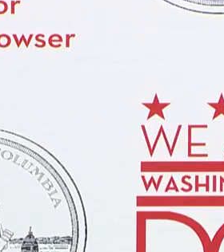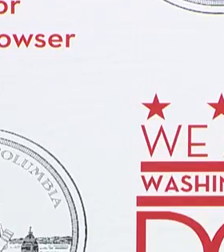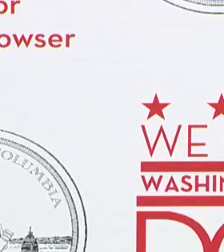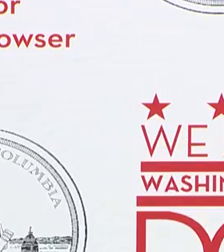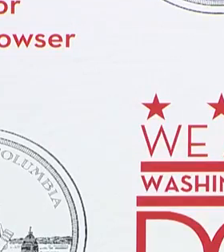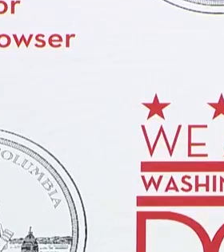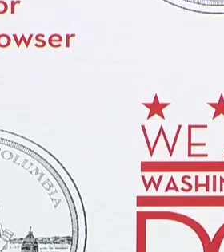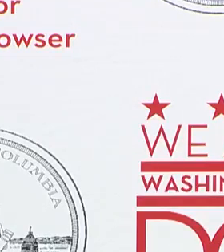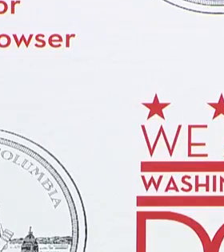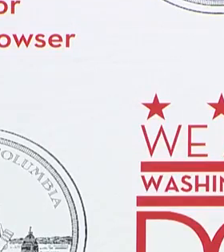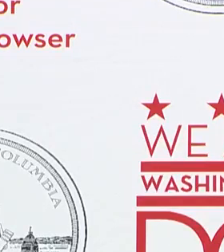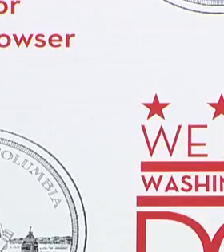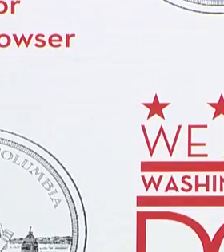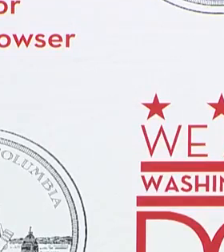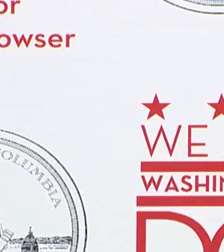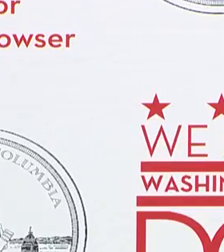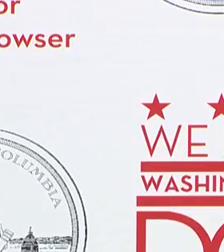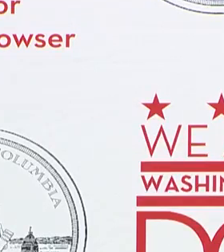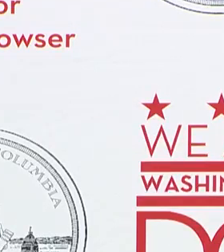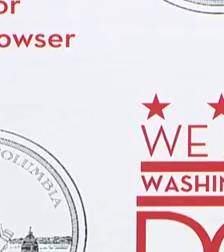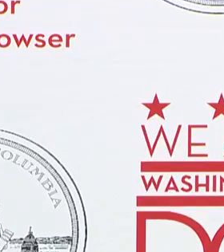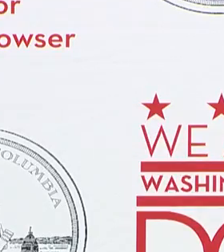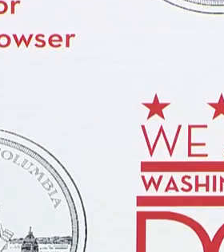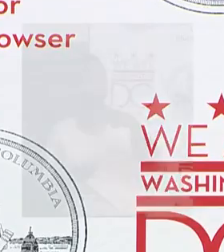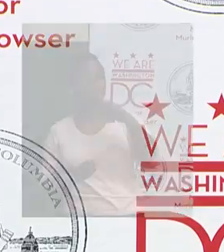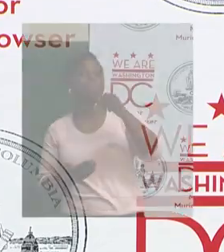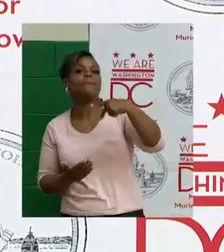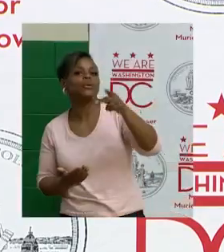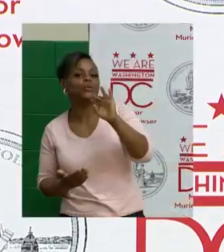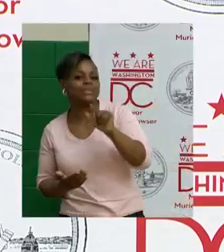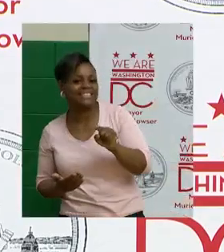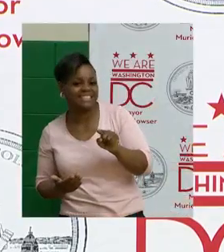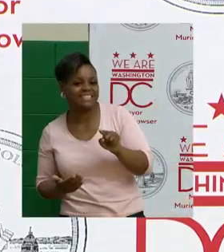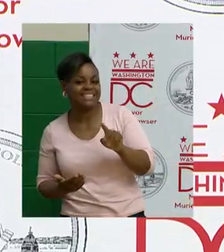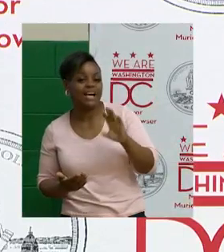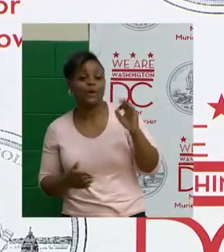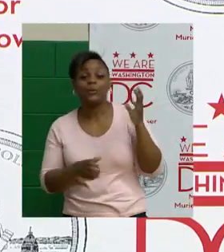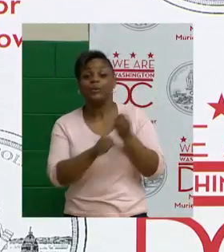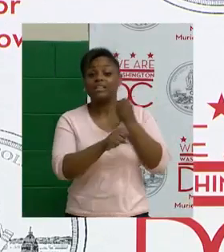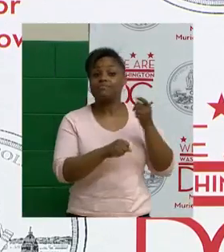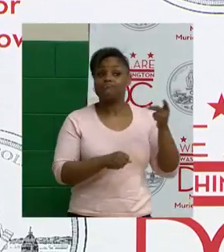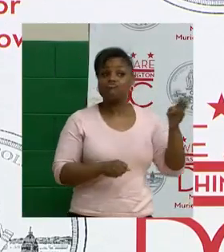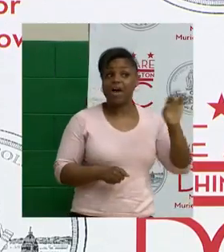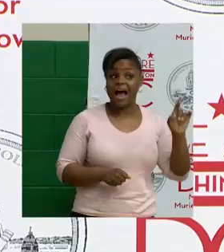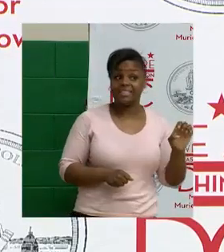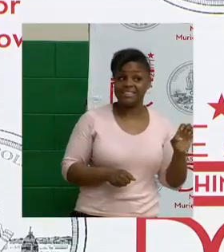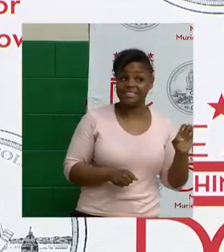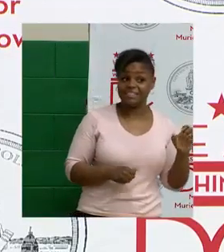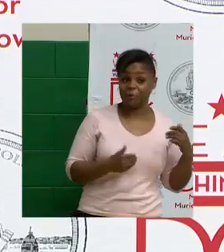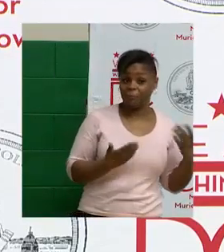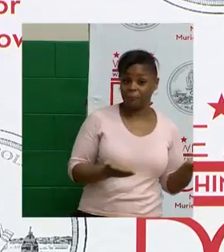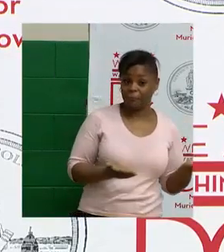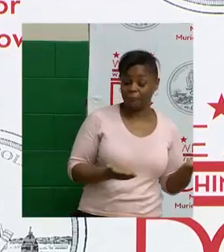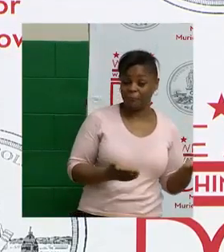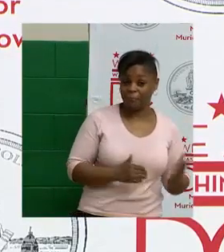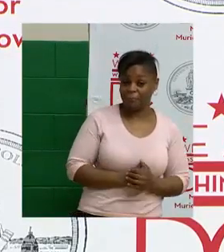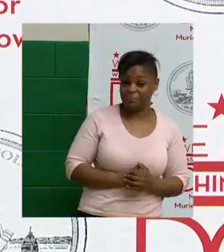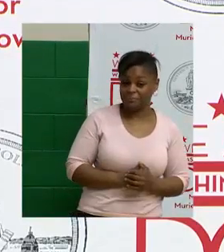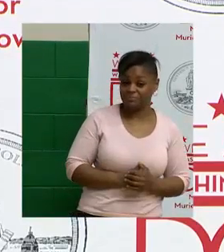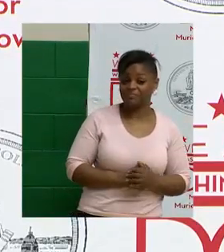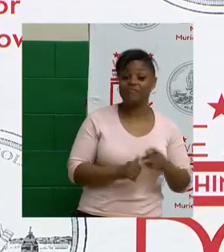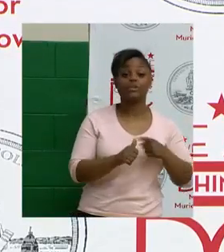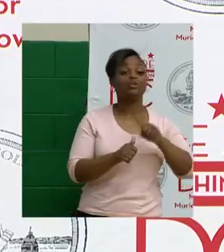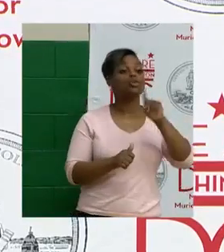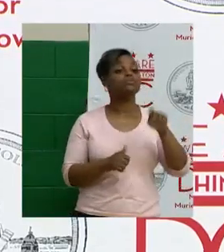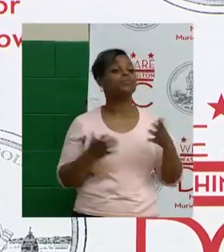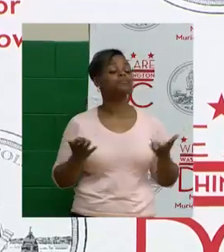quiz where you could win a very special prize if you do the best in the quiz. So we're going to actually start off with our first question of the night, where we